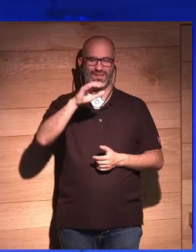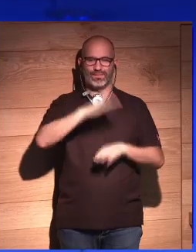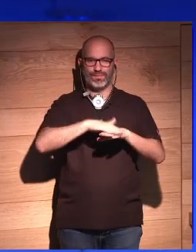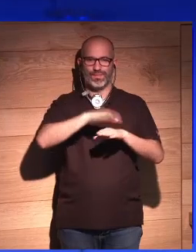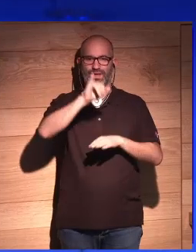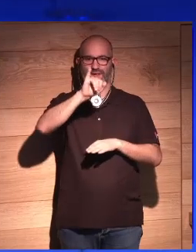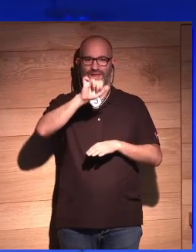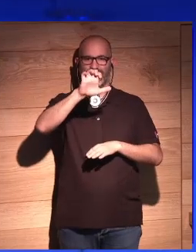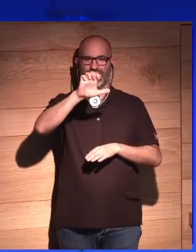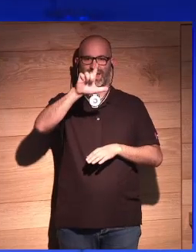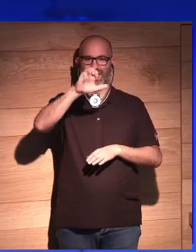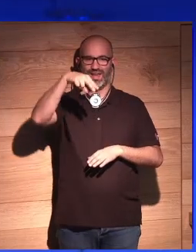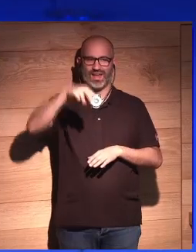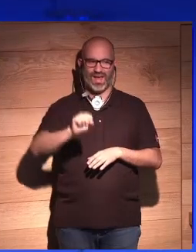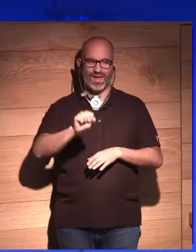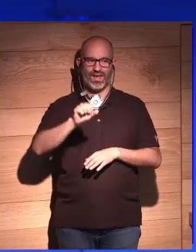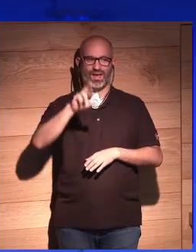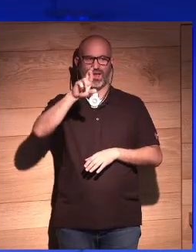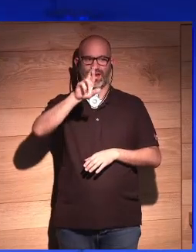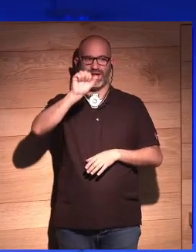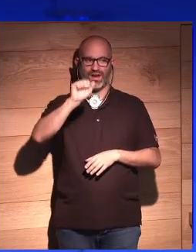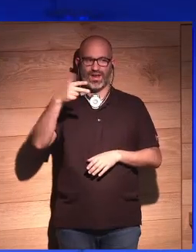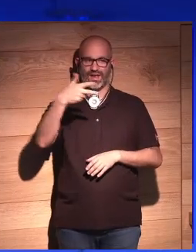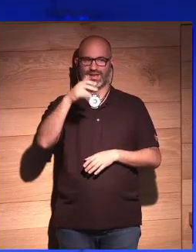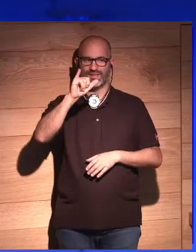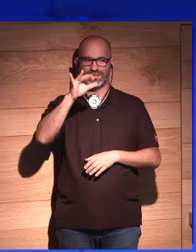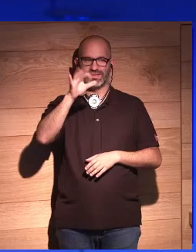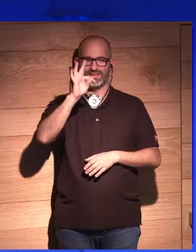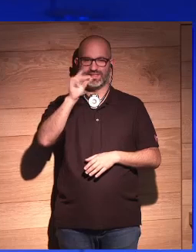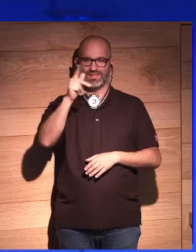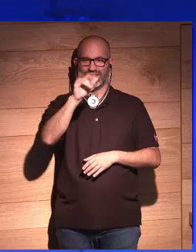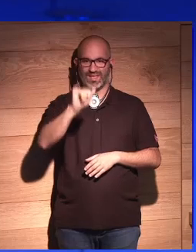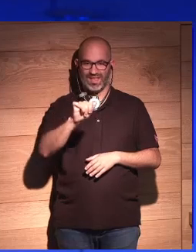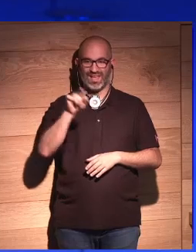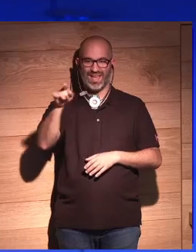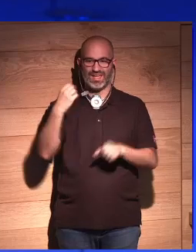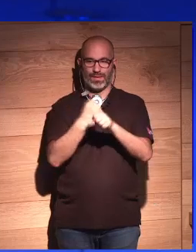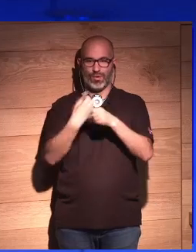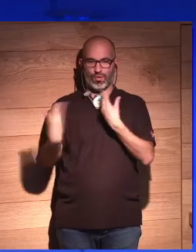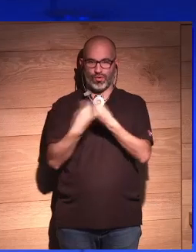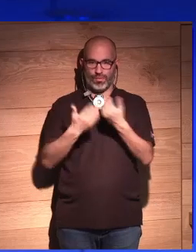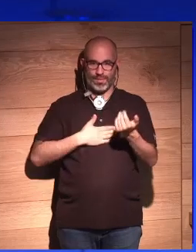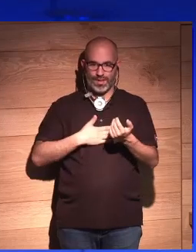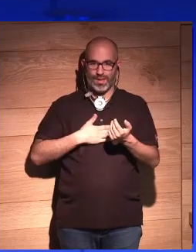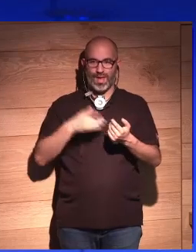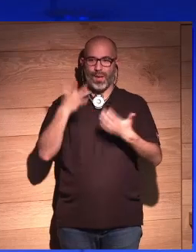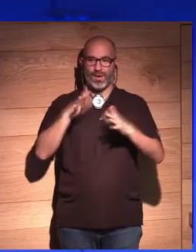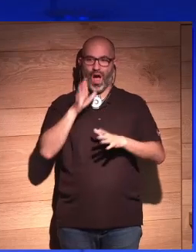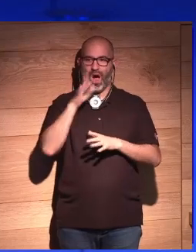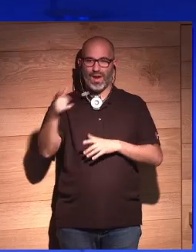now she's the one that's actually running the story studio part of Oculus at Facebook.